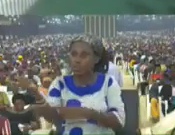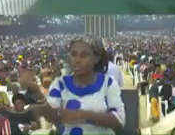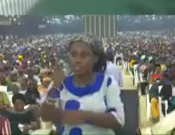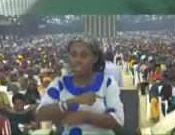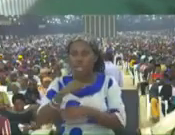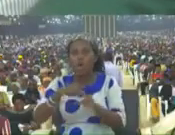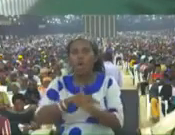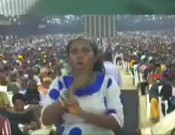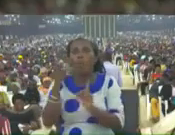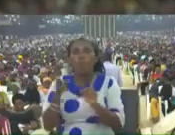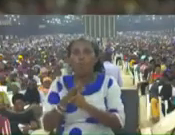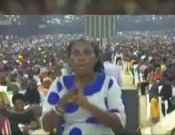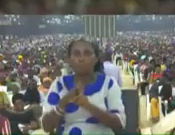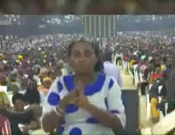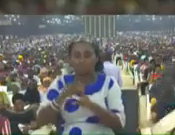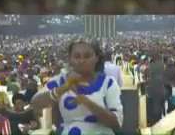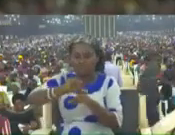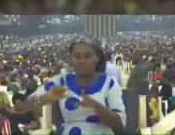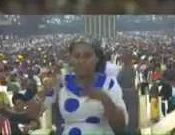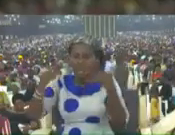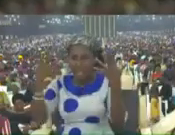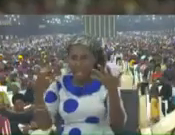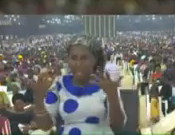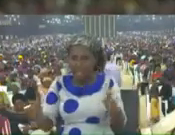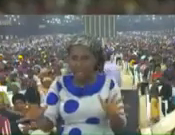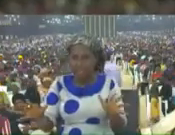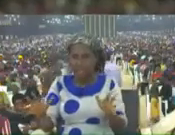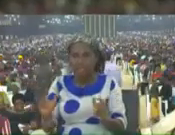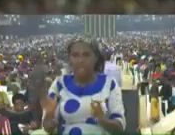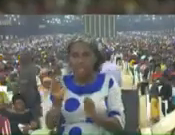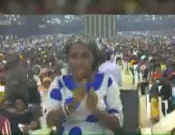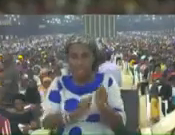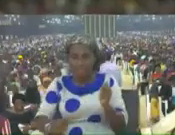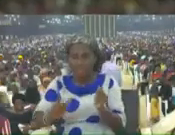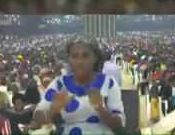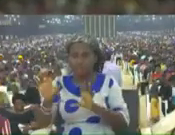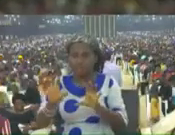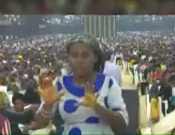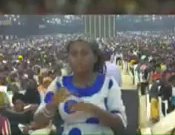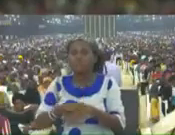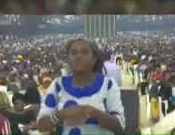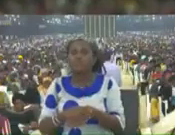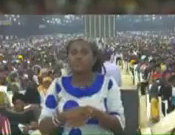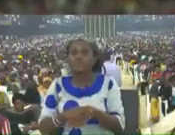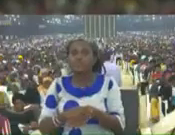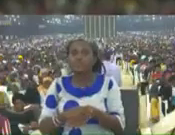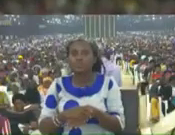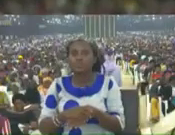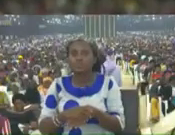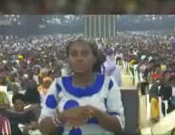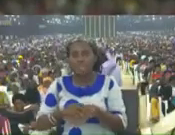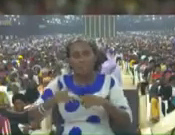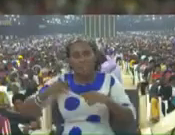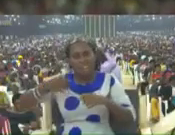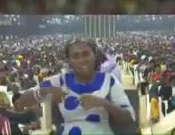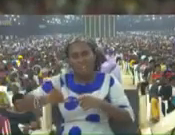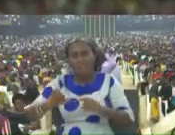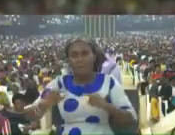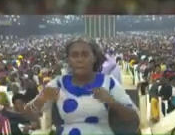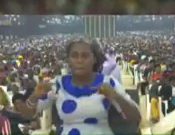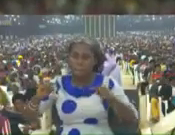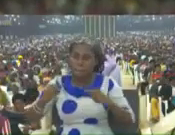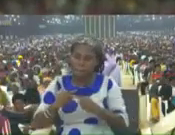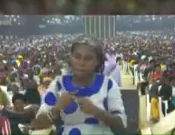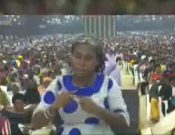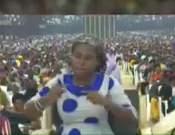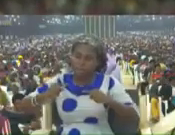circumcision had taken total hold on the men and they were in great pain and